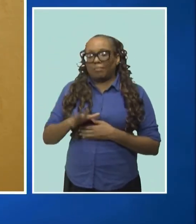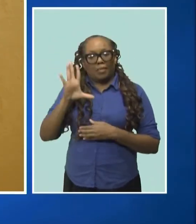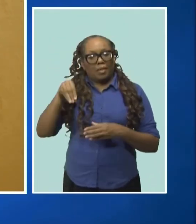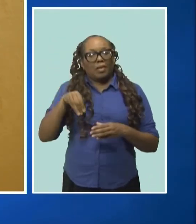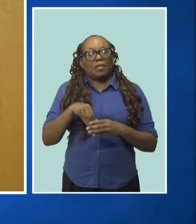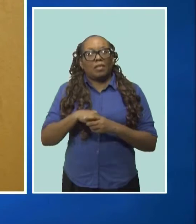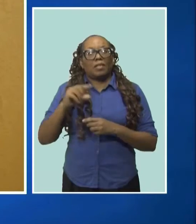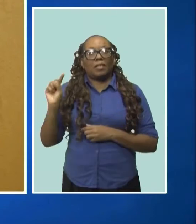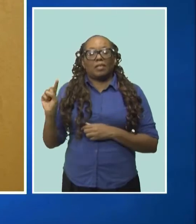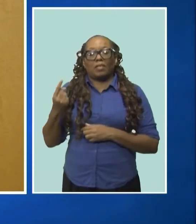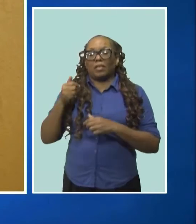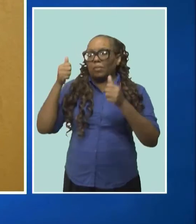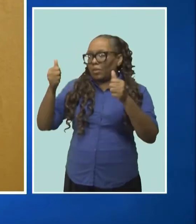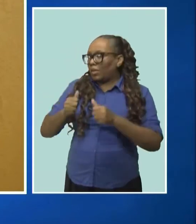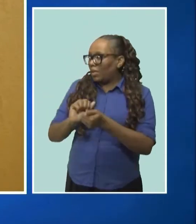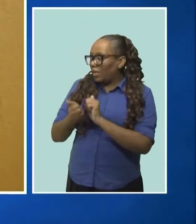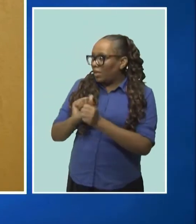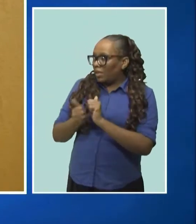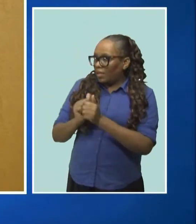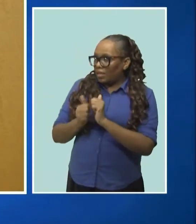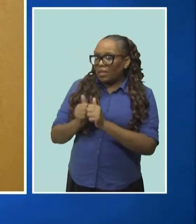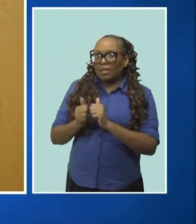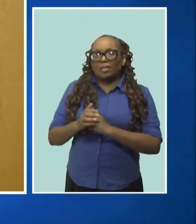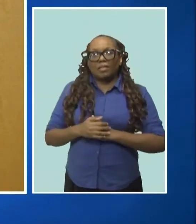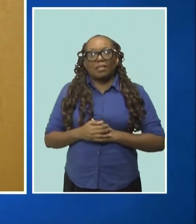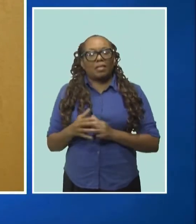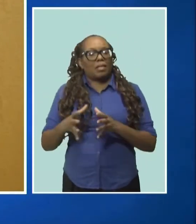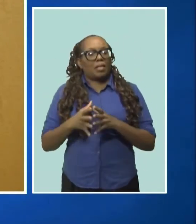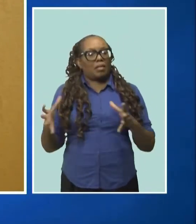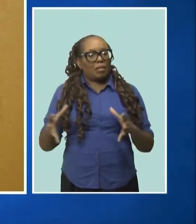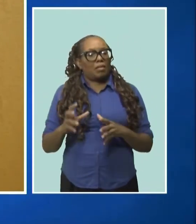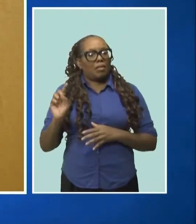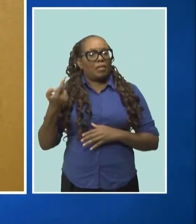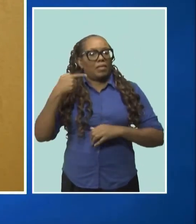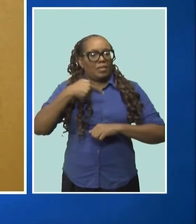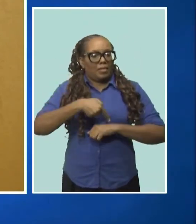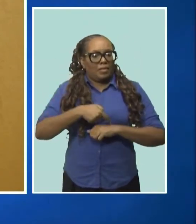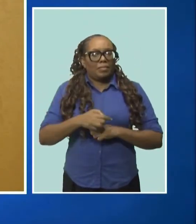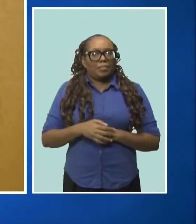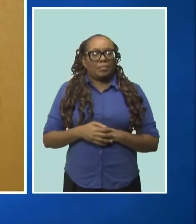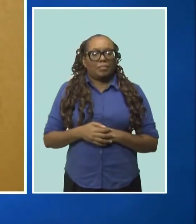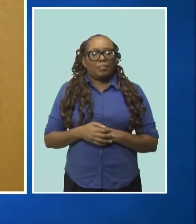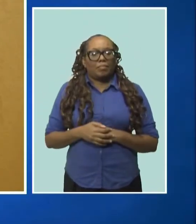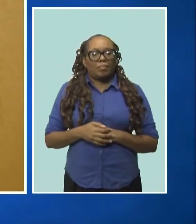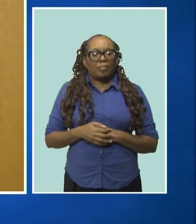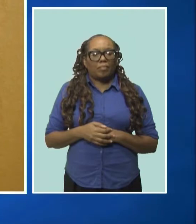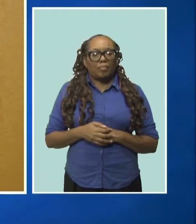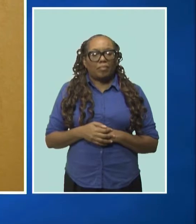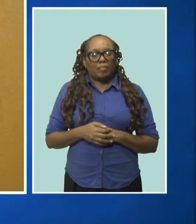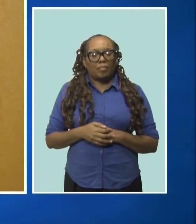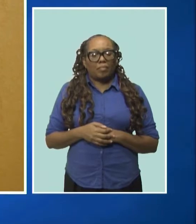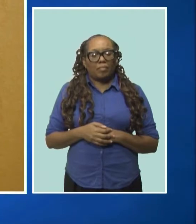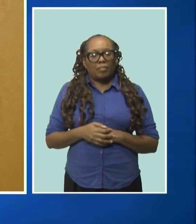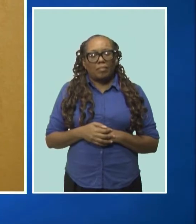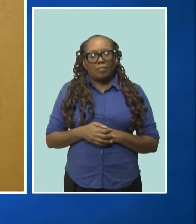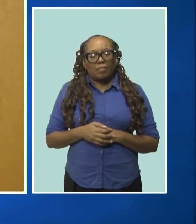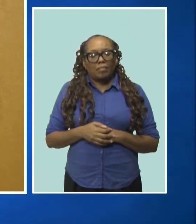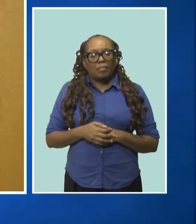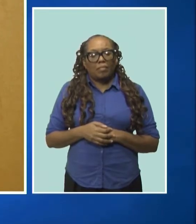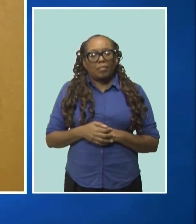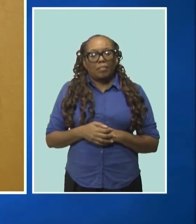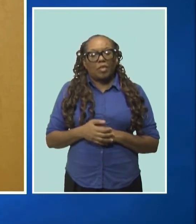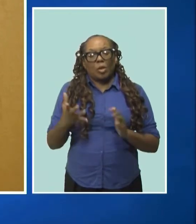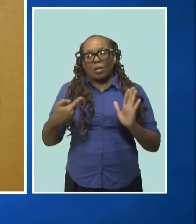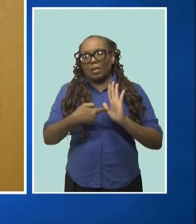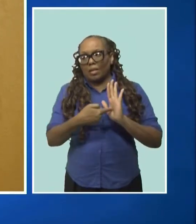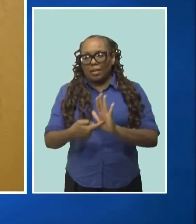our very first poster competition. So we have a lot of firsts for us this year. This poster competition is to showcase their creative